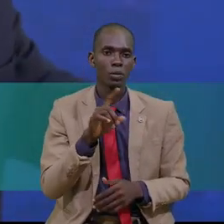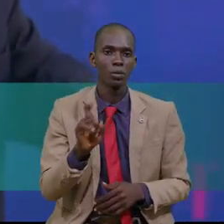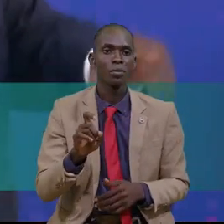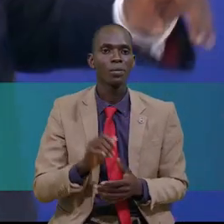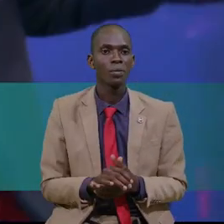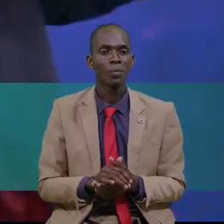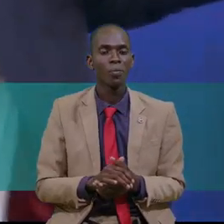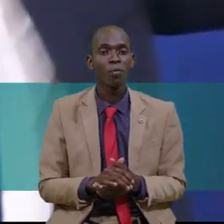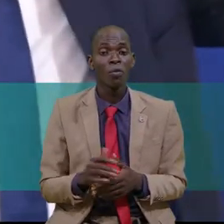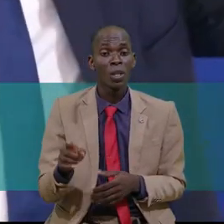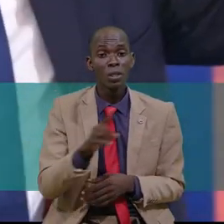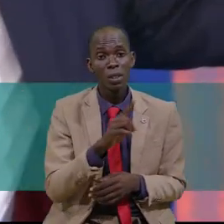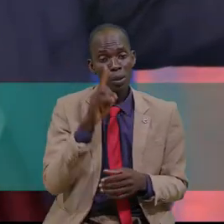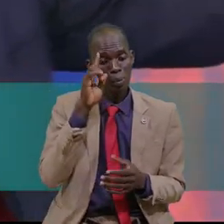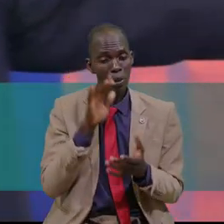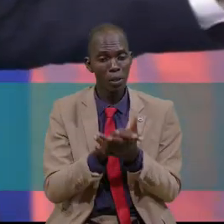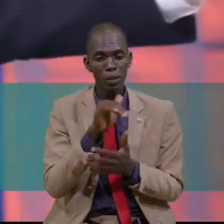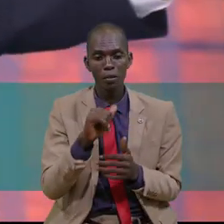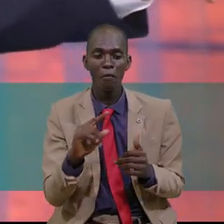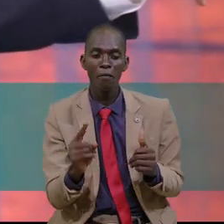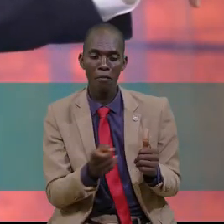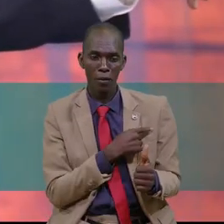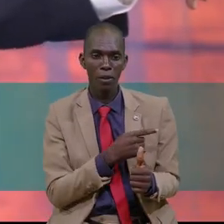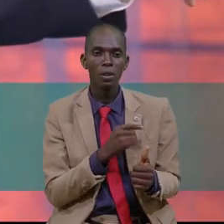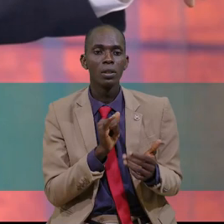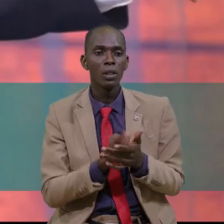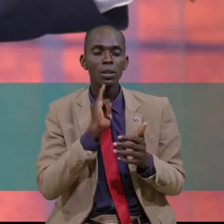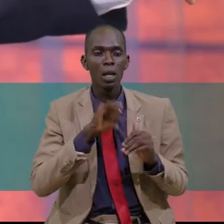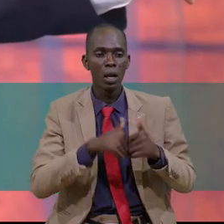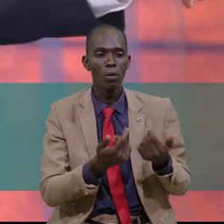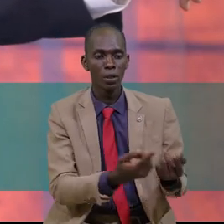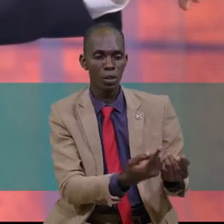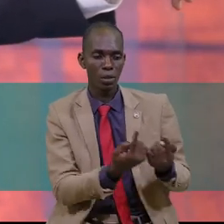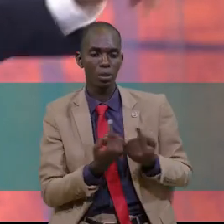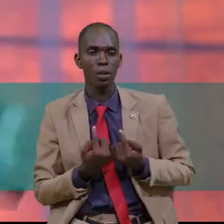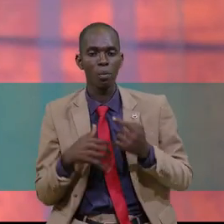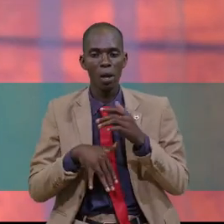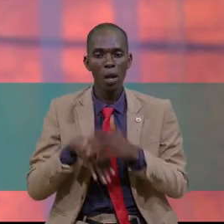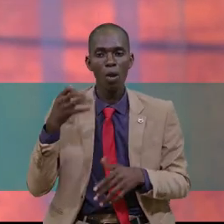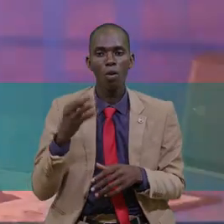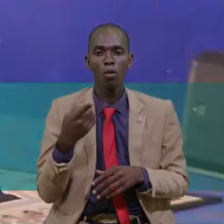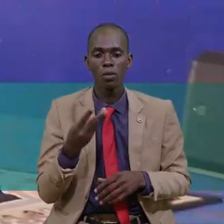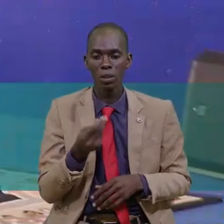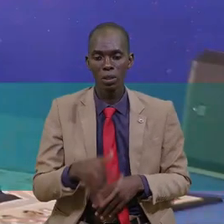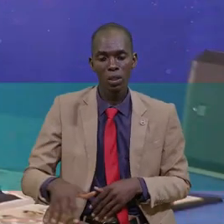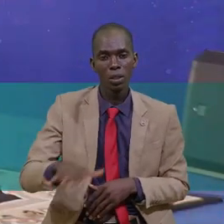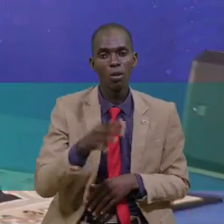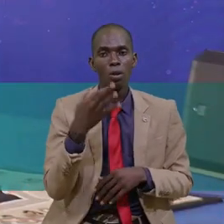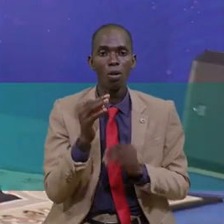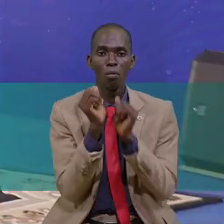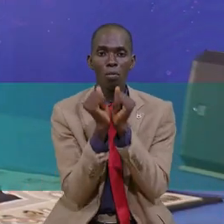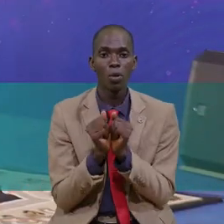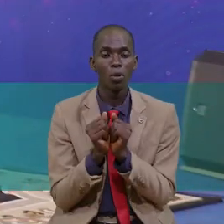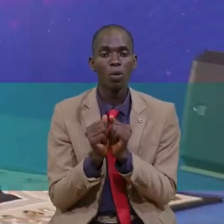They believed first. That's how they came out of the land of captivity. When I see